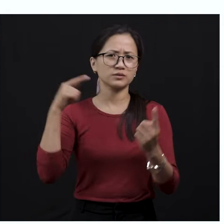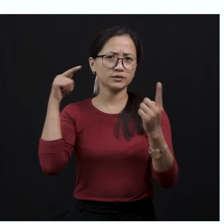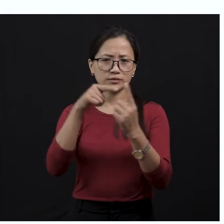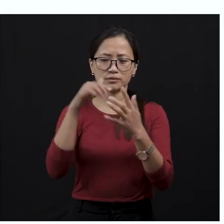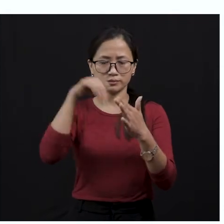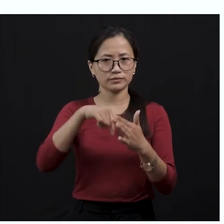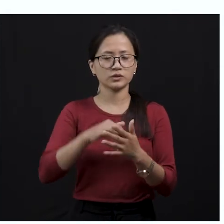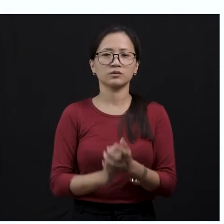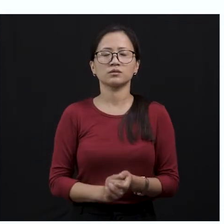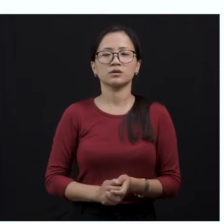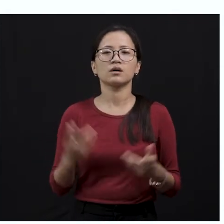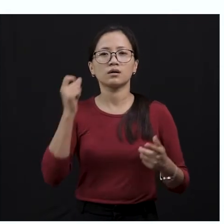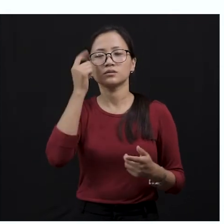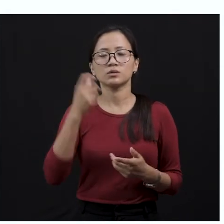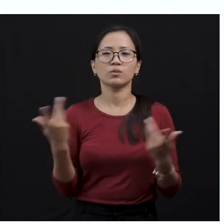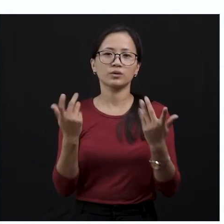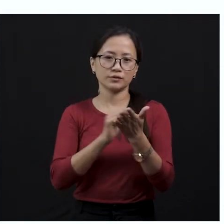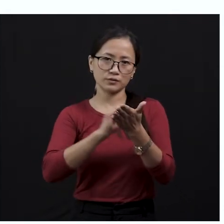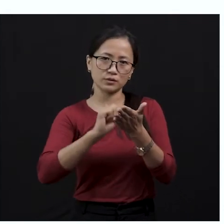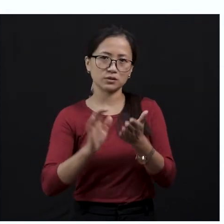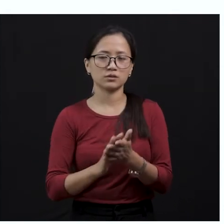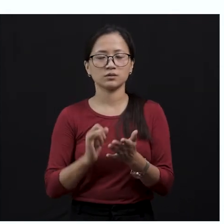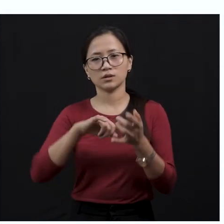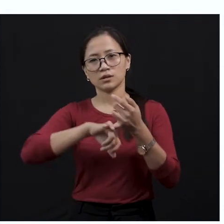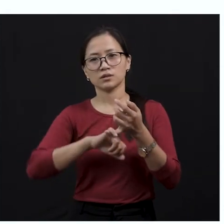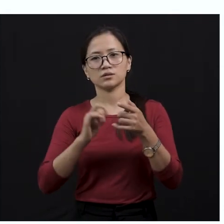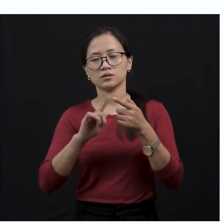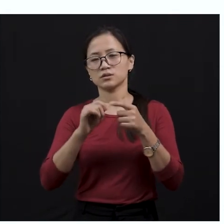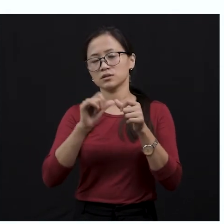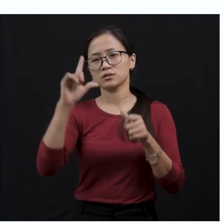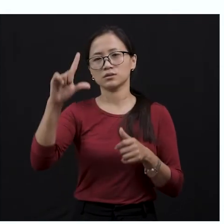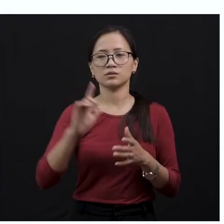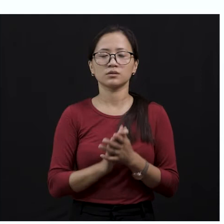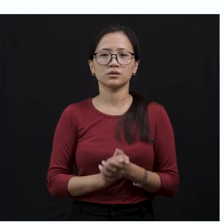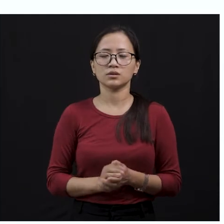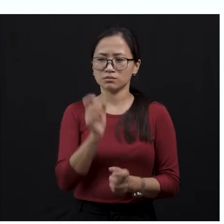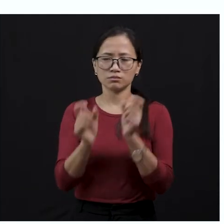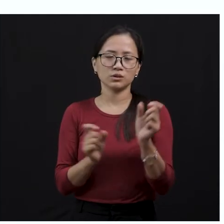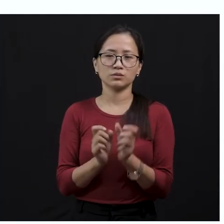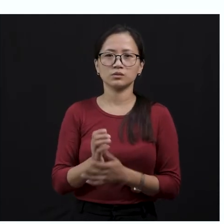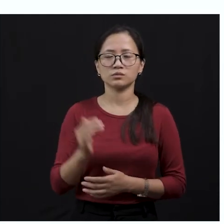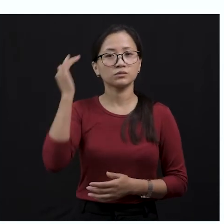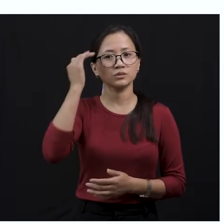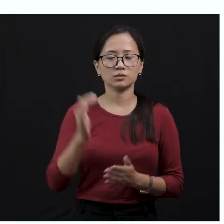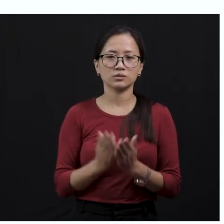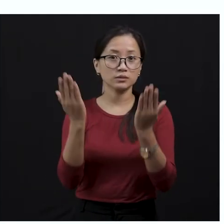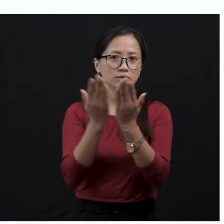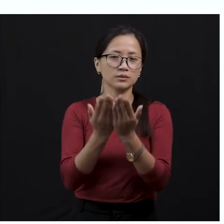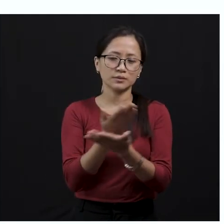understand exactly what they have written in these seals because there are no people who can study them,